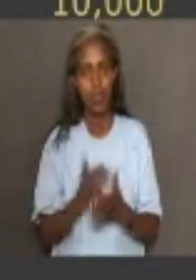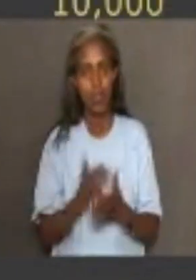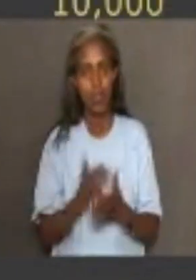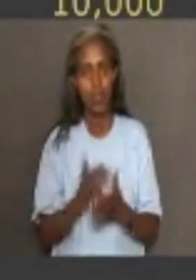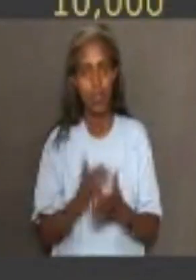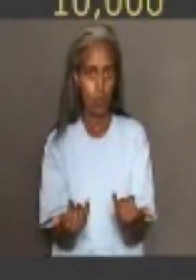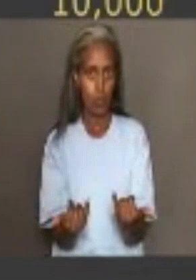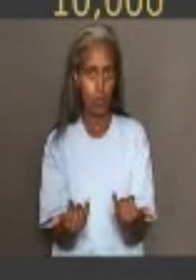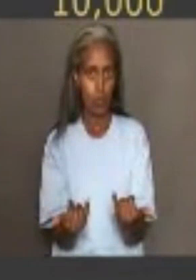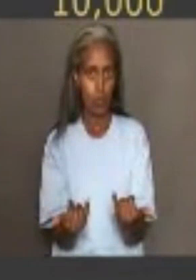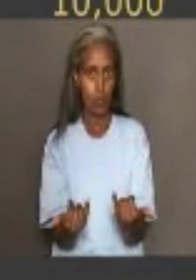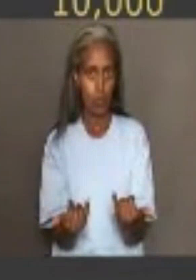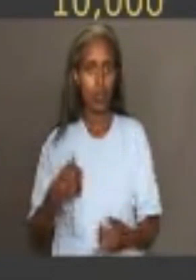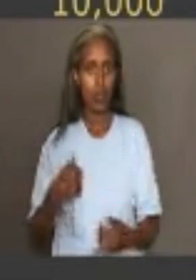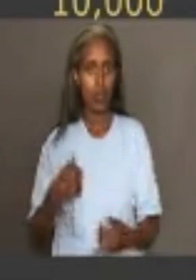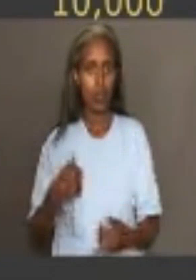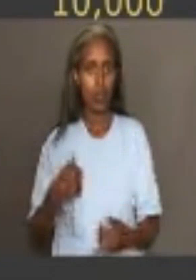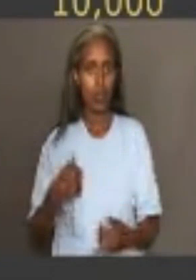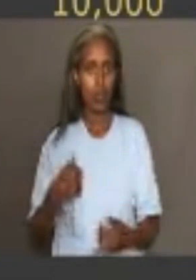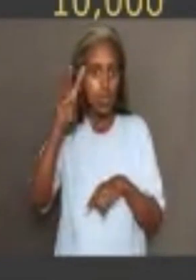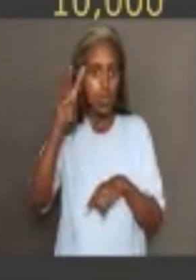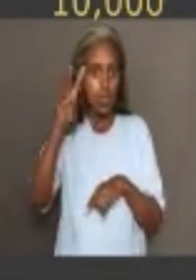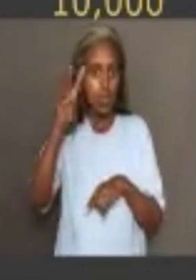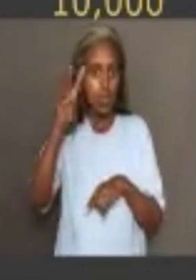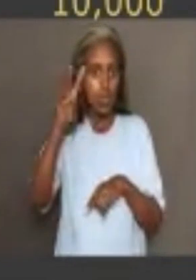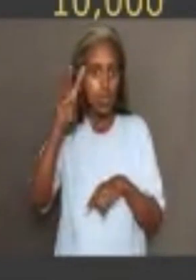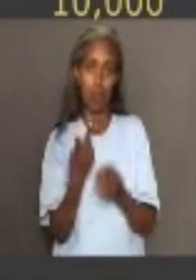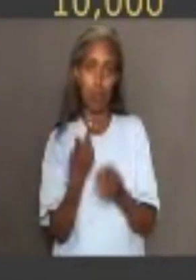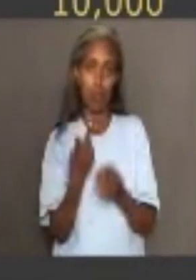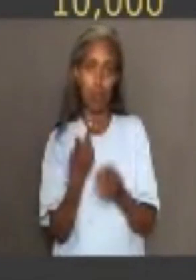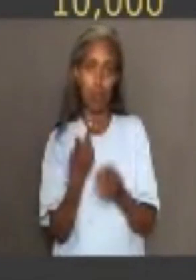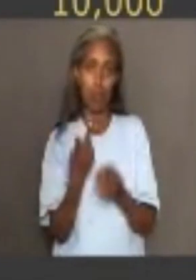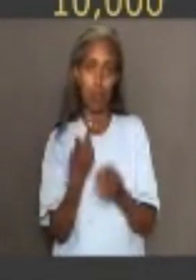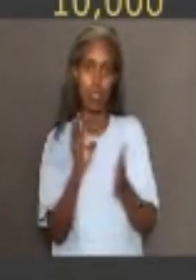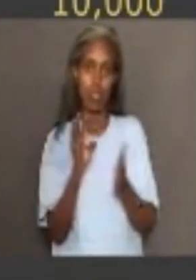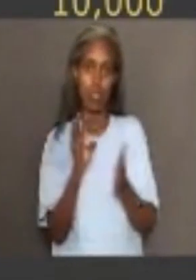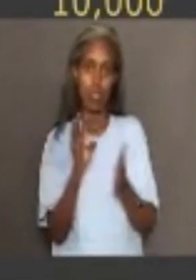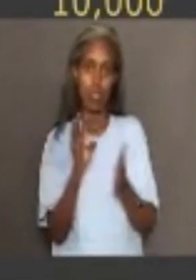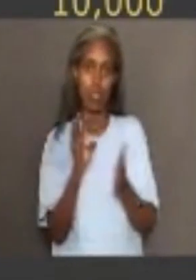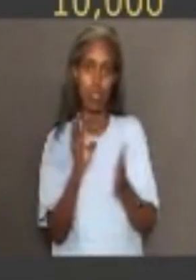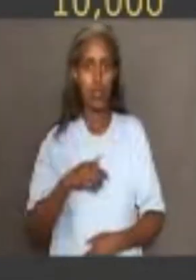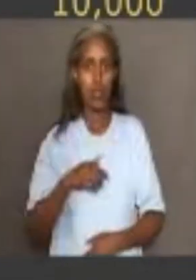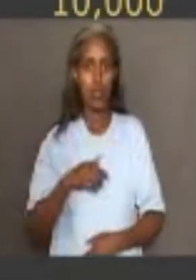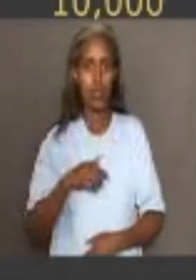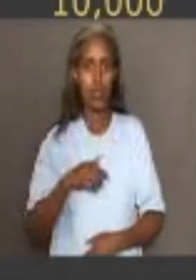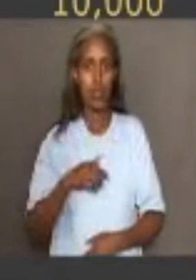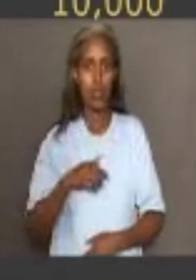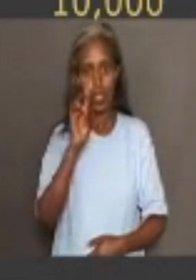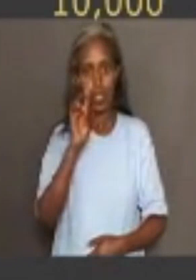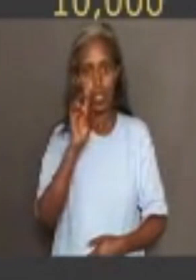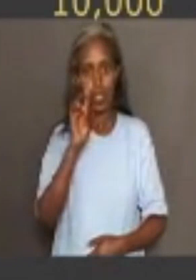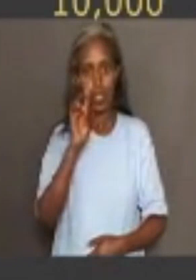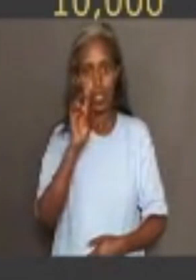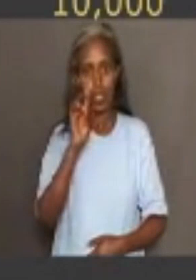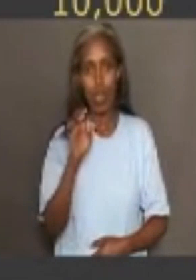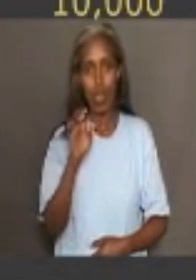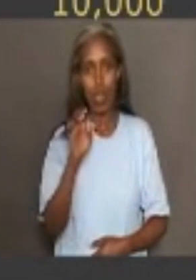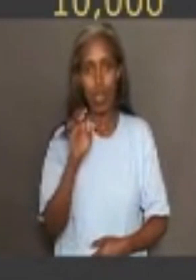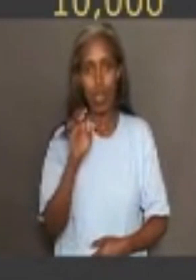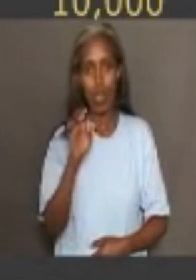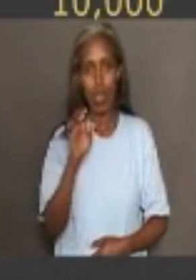we square both numbers, we get 47 over 100